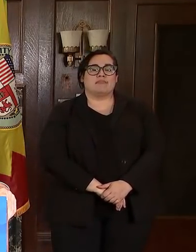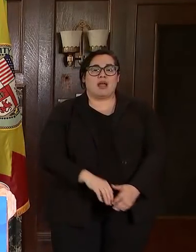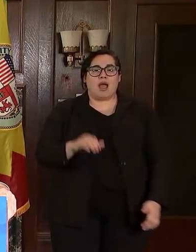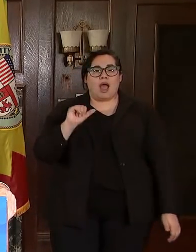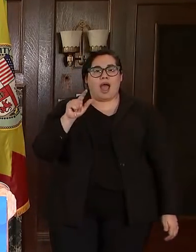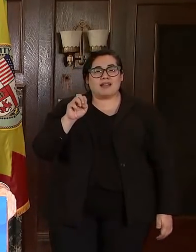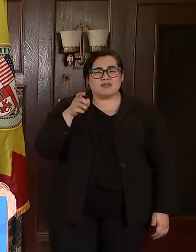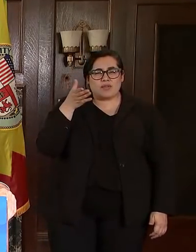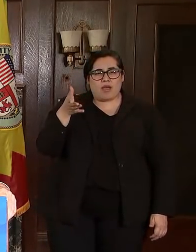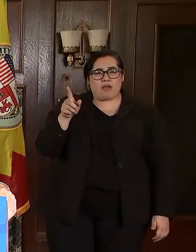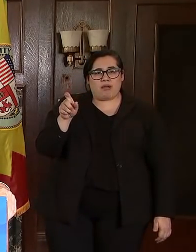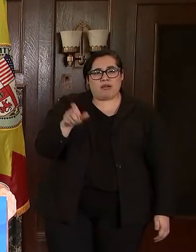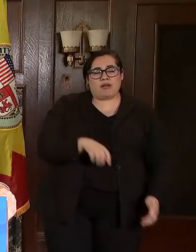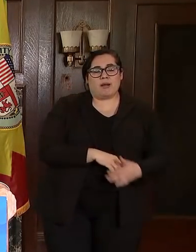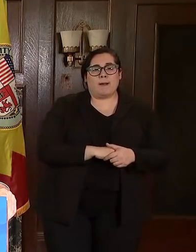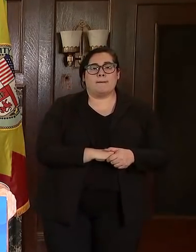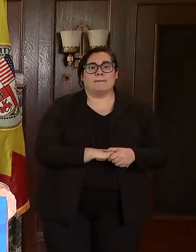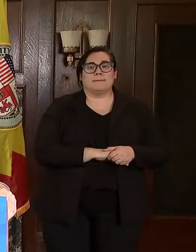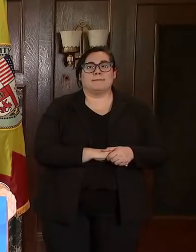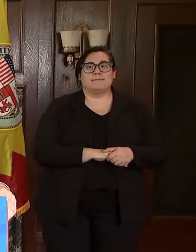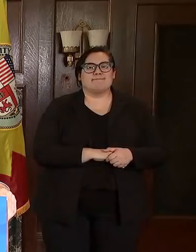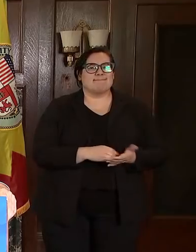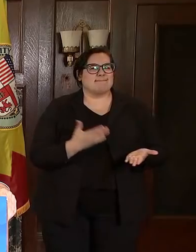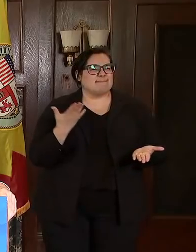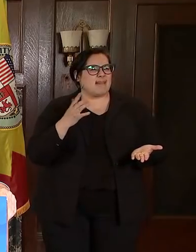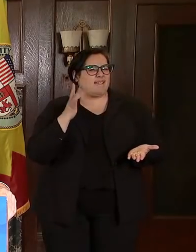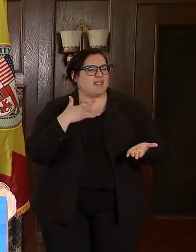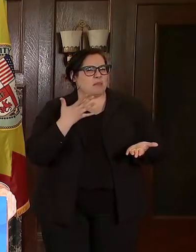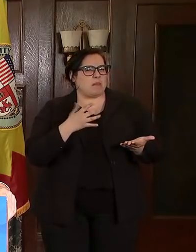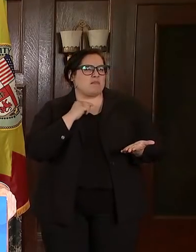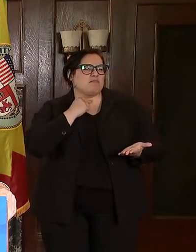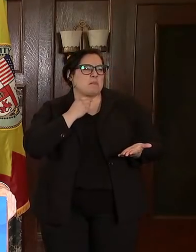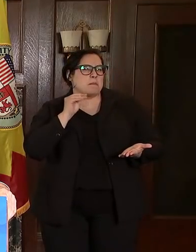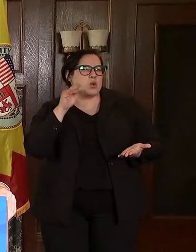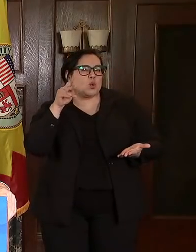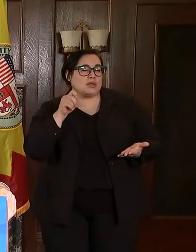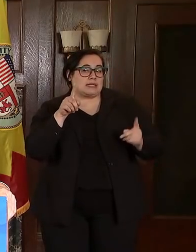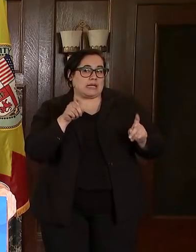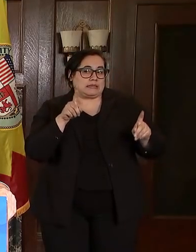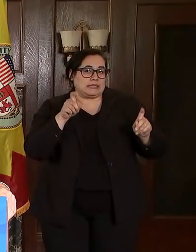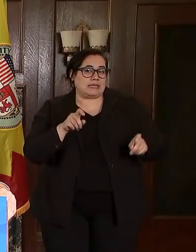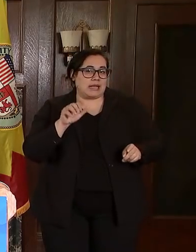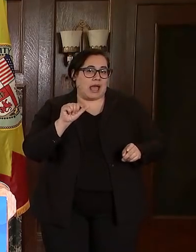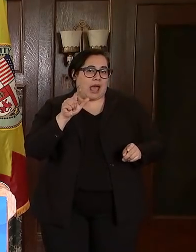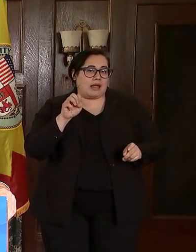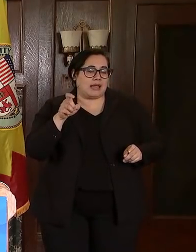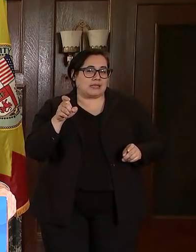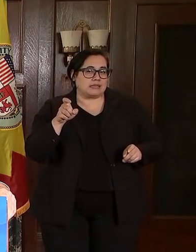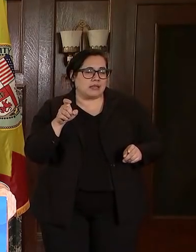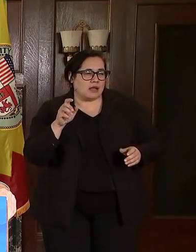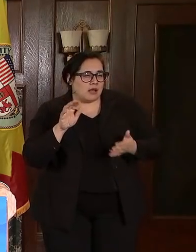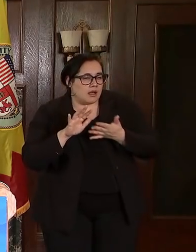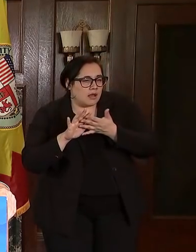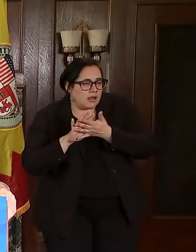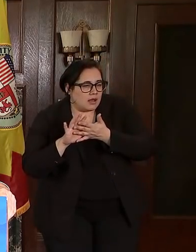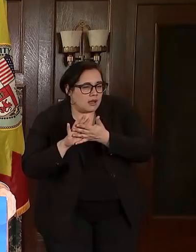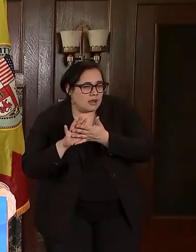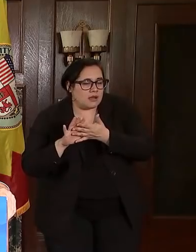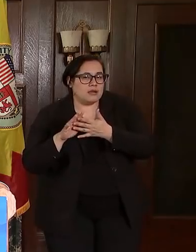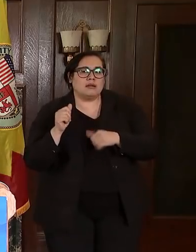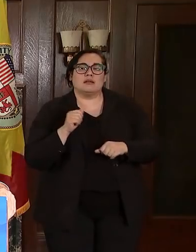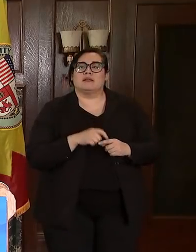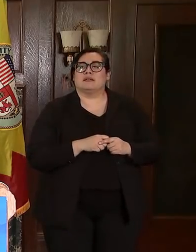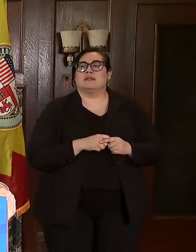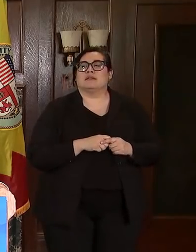Alex, are you there? I don't know if you're muted. Testing, testing. Alex? First of all, thank you for the nomination. So many